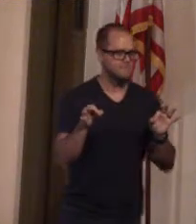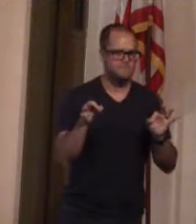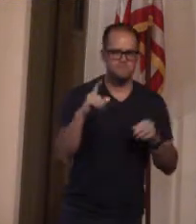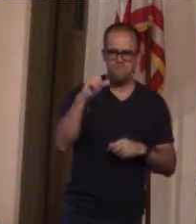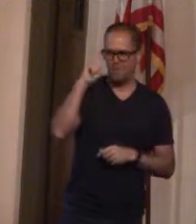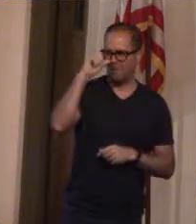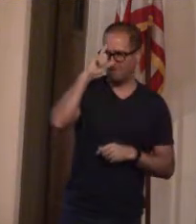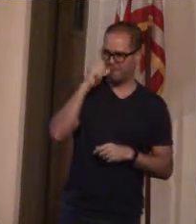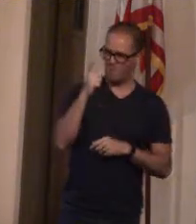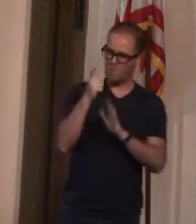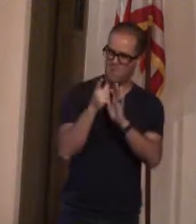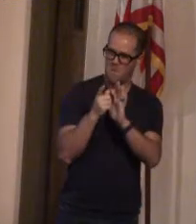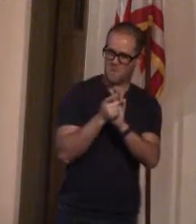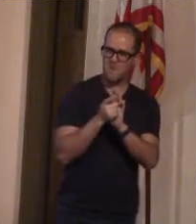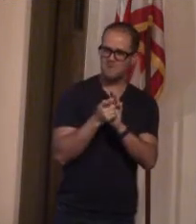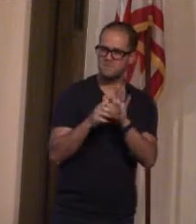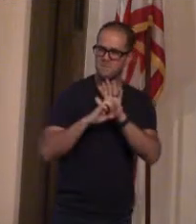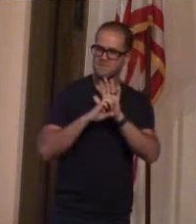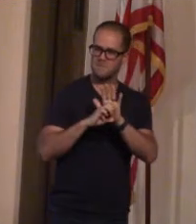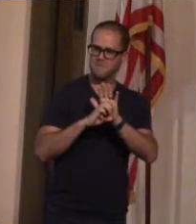focused, and bold.